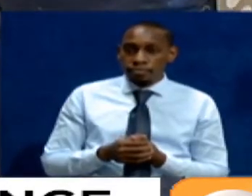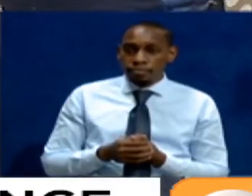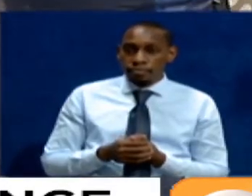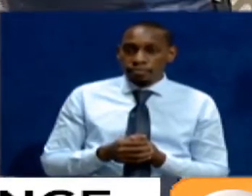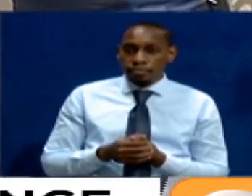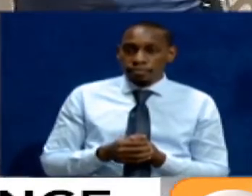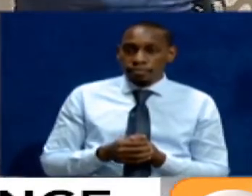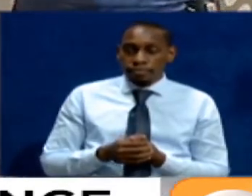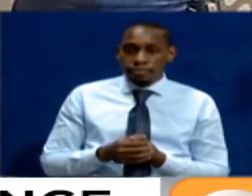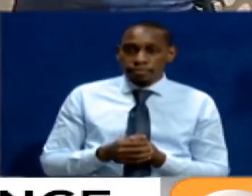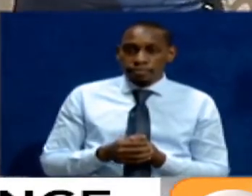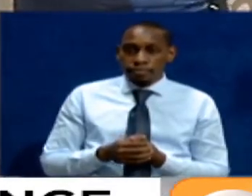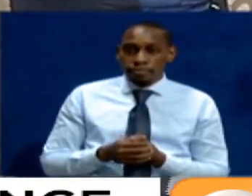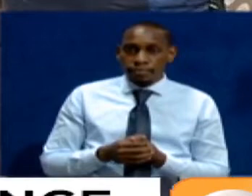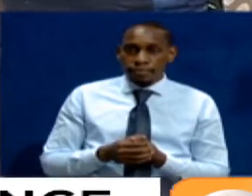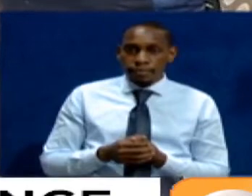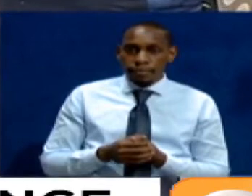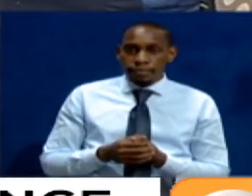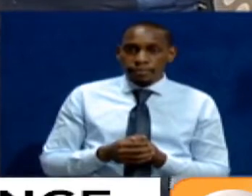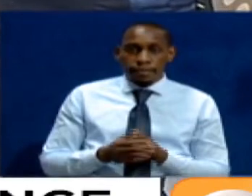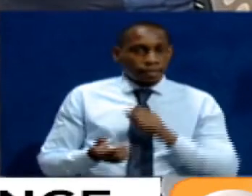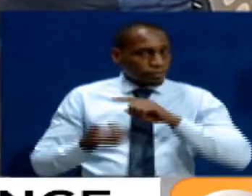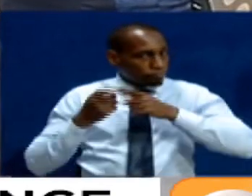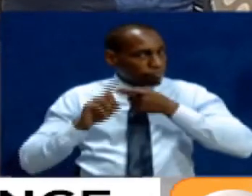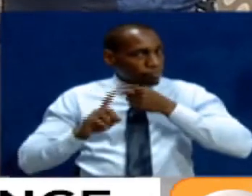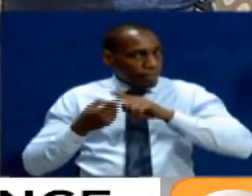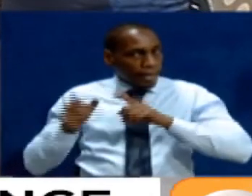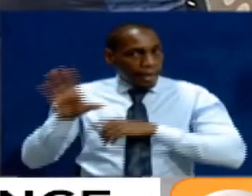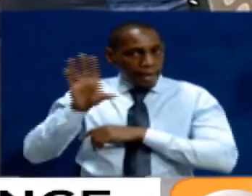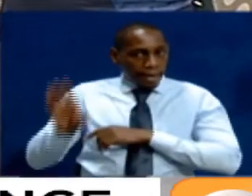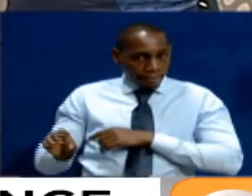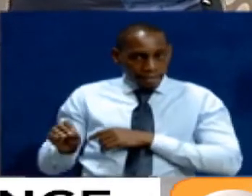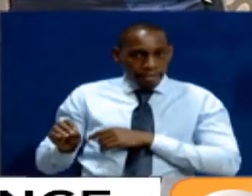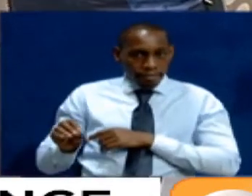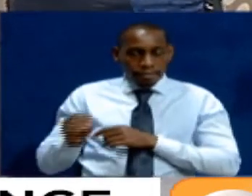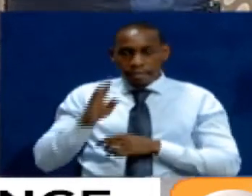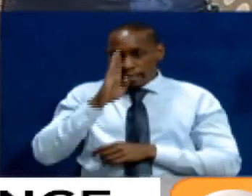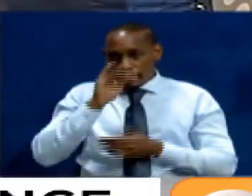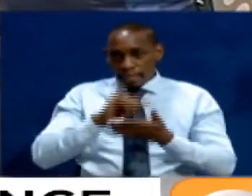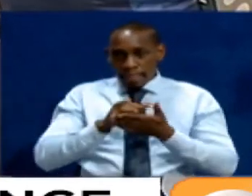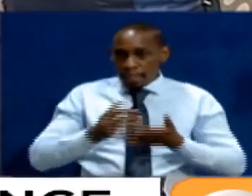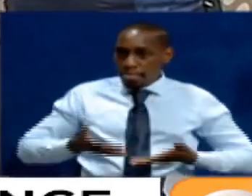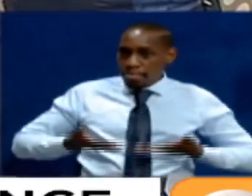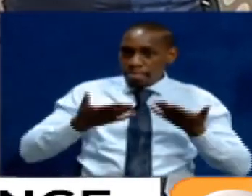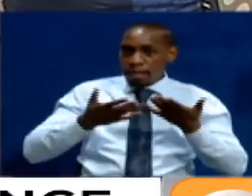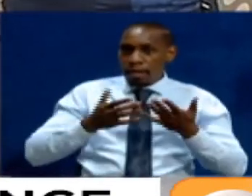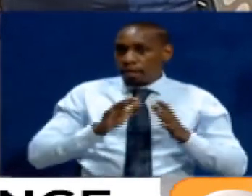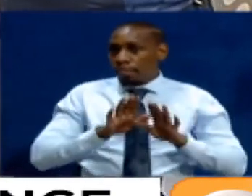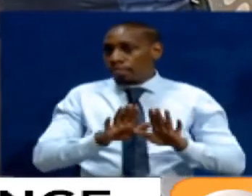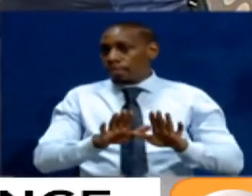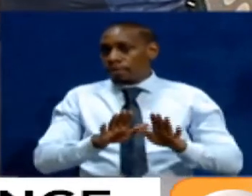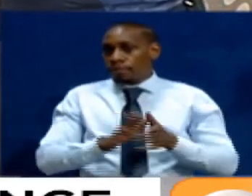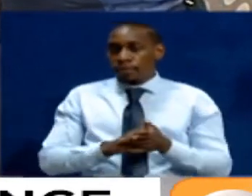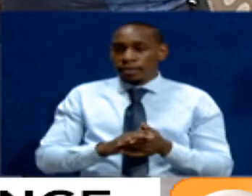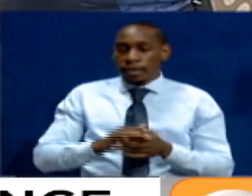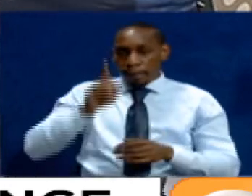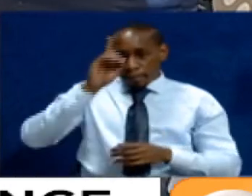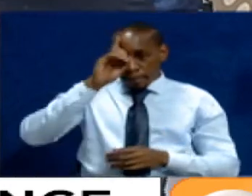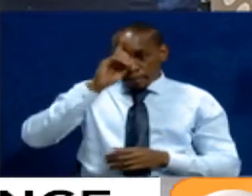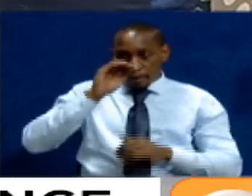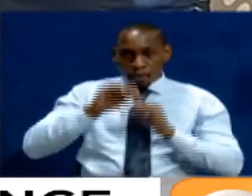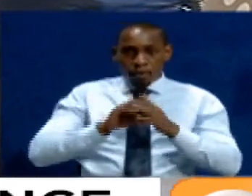Look over the continent, over the Atlantic. Look at us for a moment with all the doubts that are coming out, all the hesitation, all the